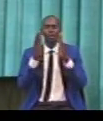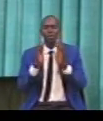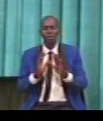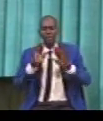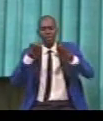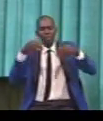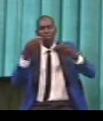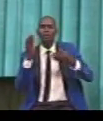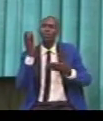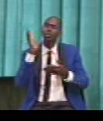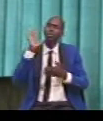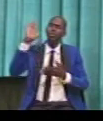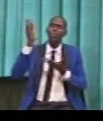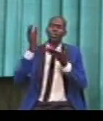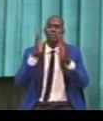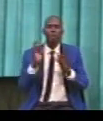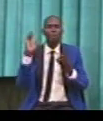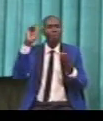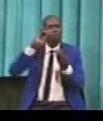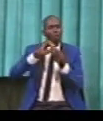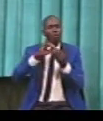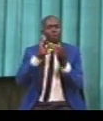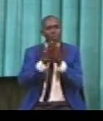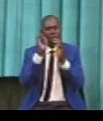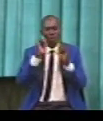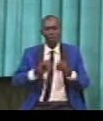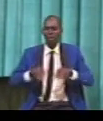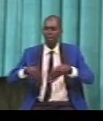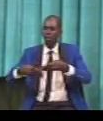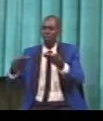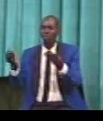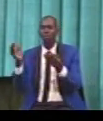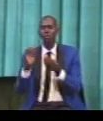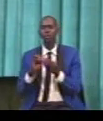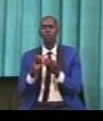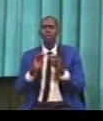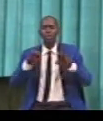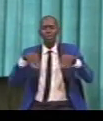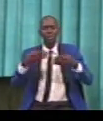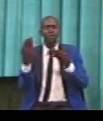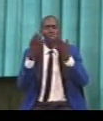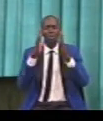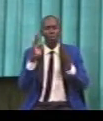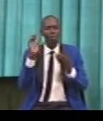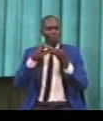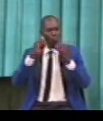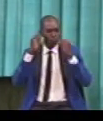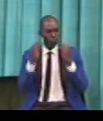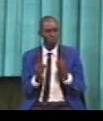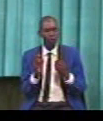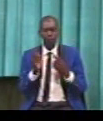him more so that he can release more. Strengthen him more so that it can do more.